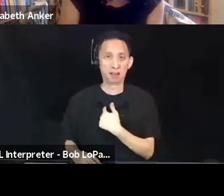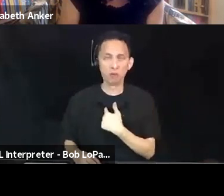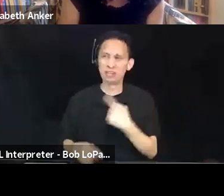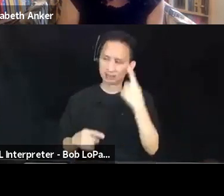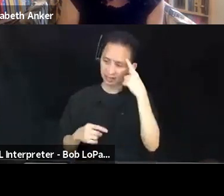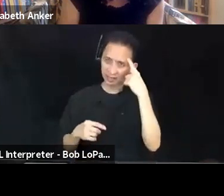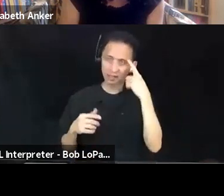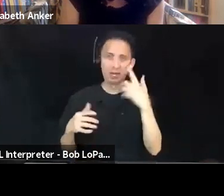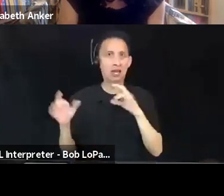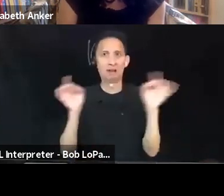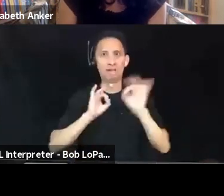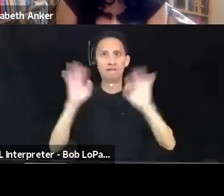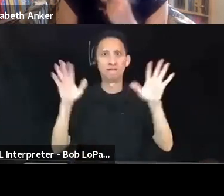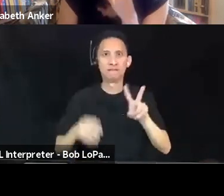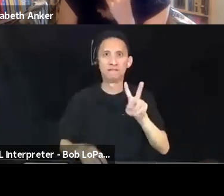violence,